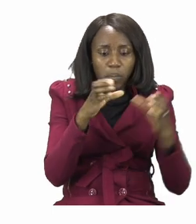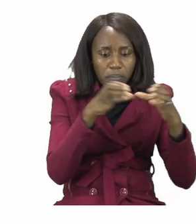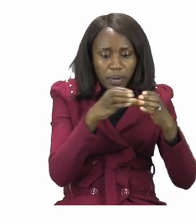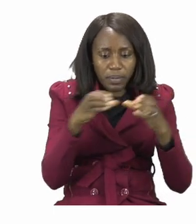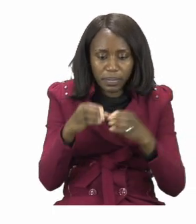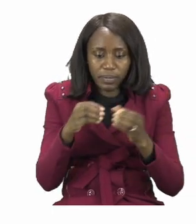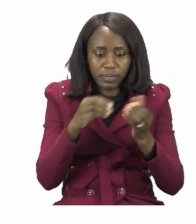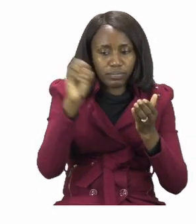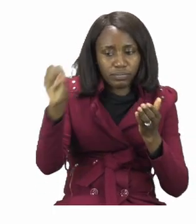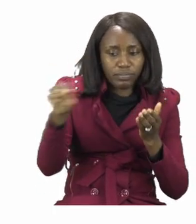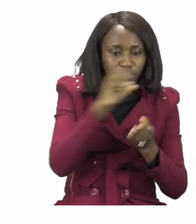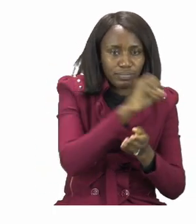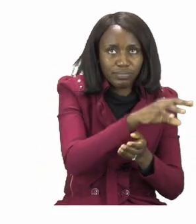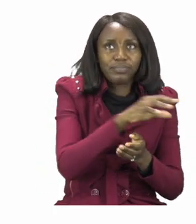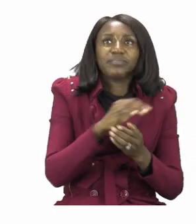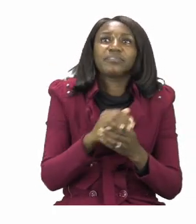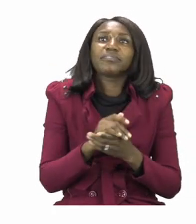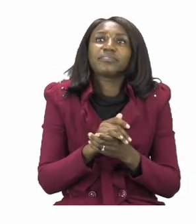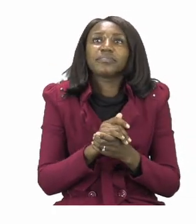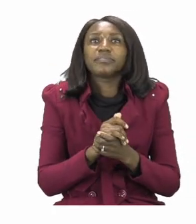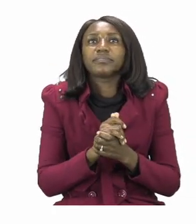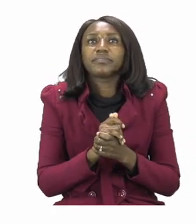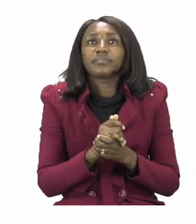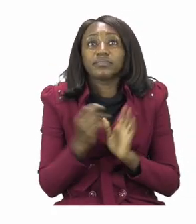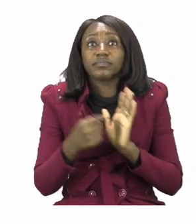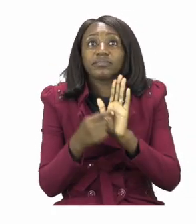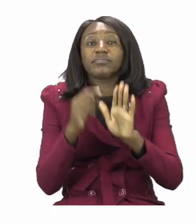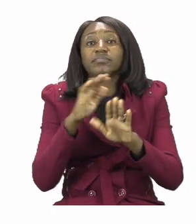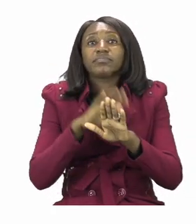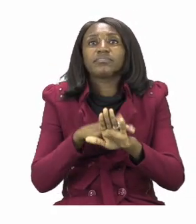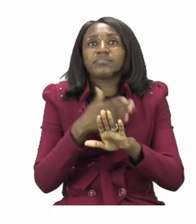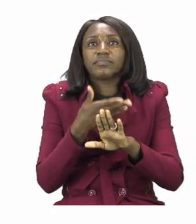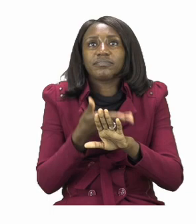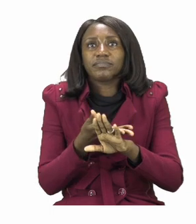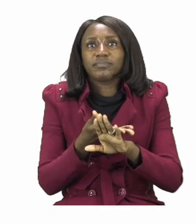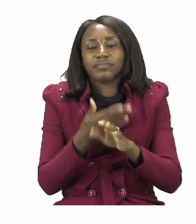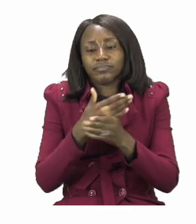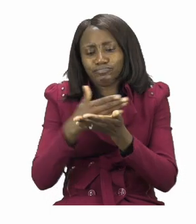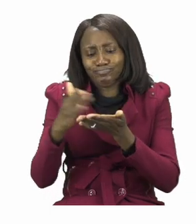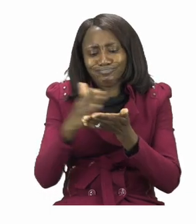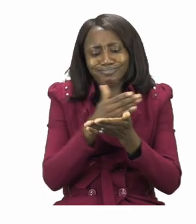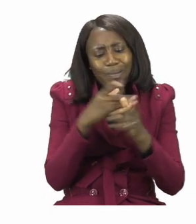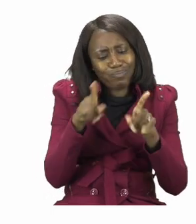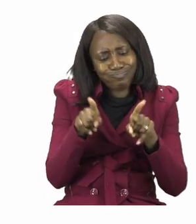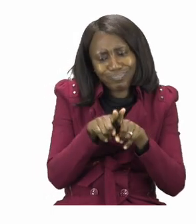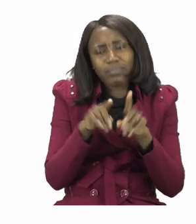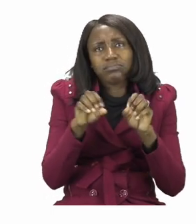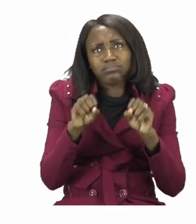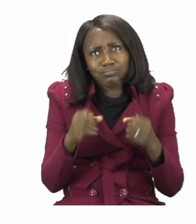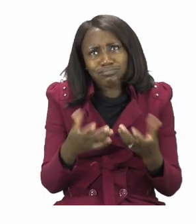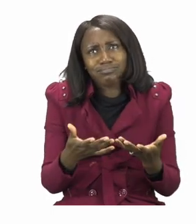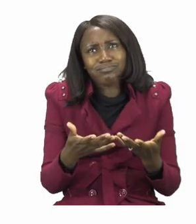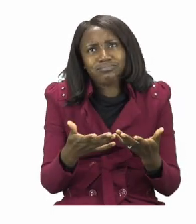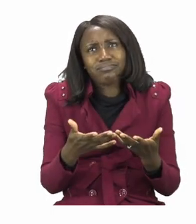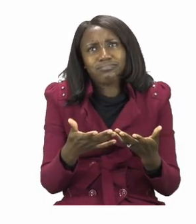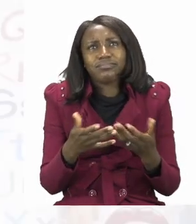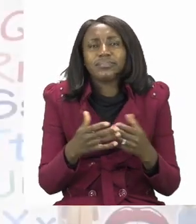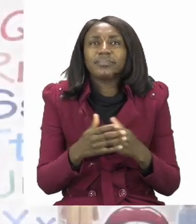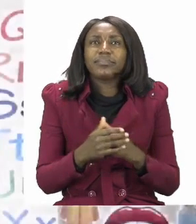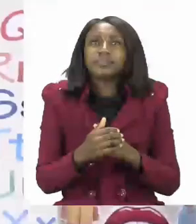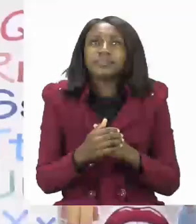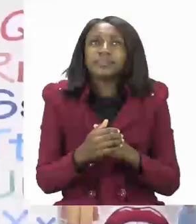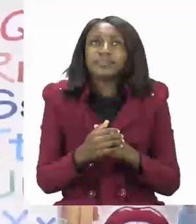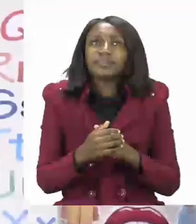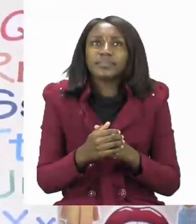already there, we want to show you an example of how you can share by 2. Now,